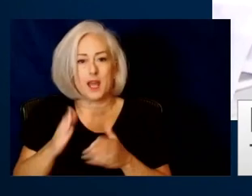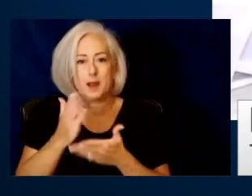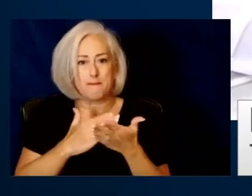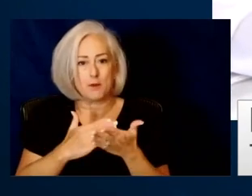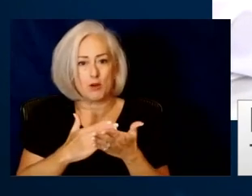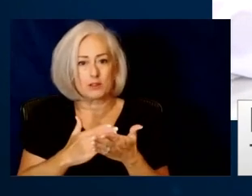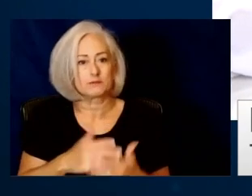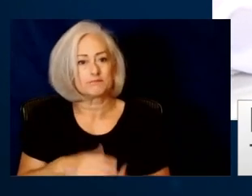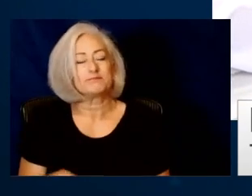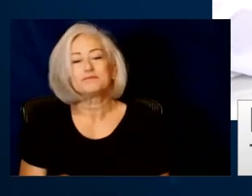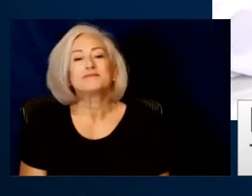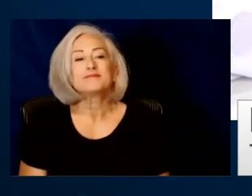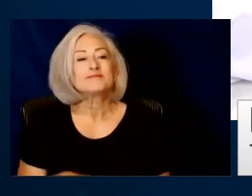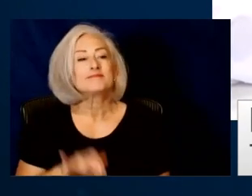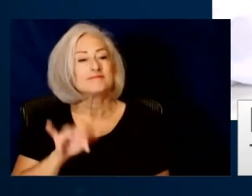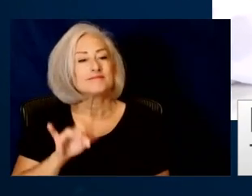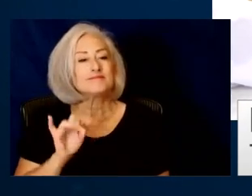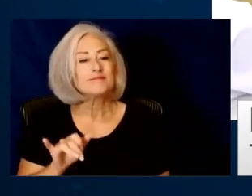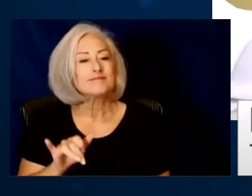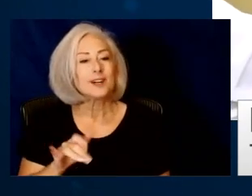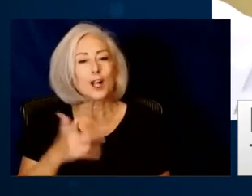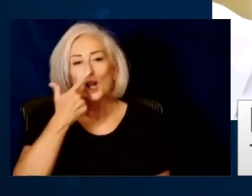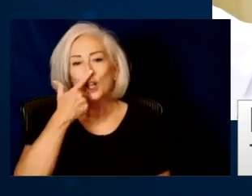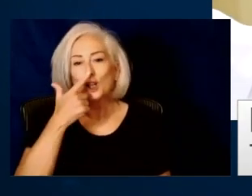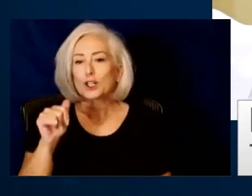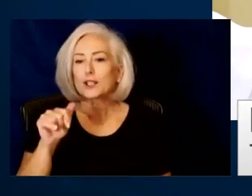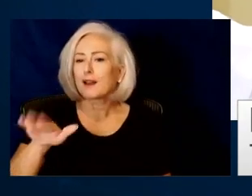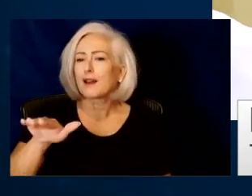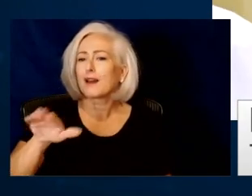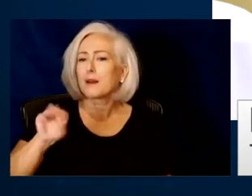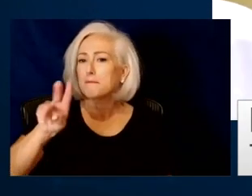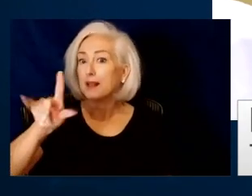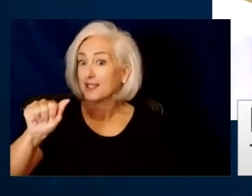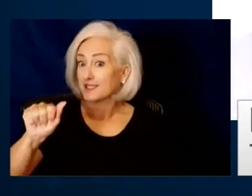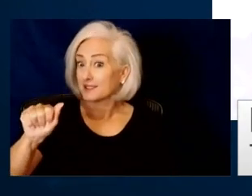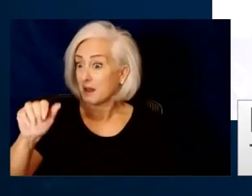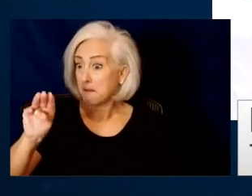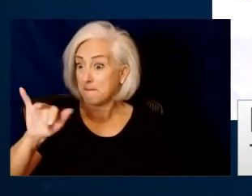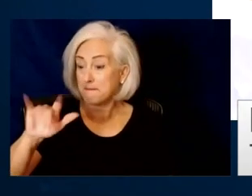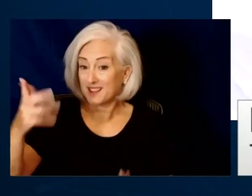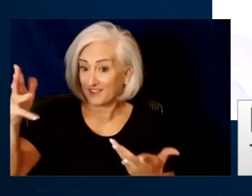The and it looks like, Melissa, is Bill done?